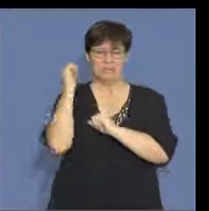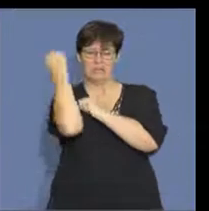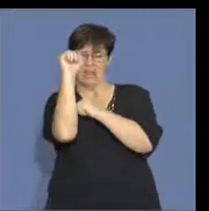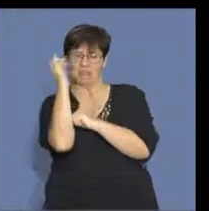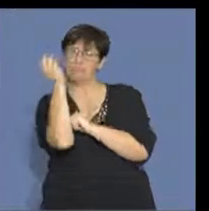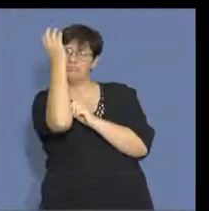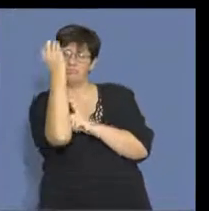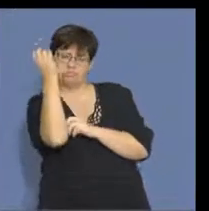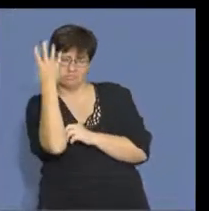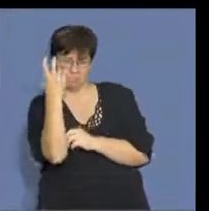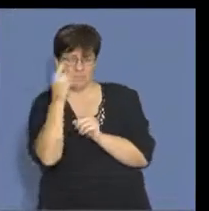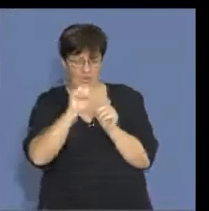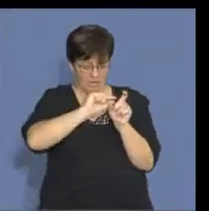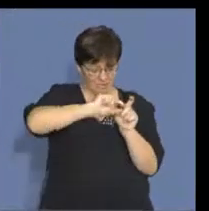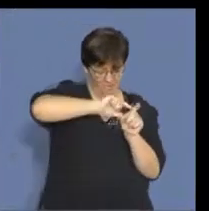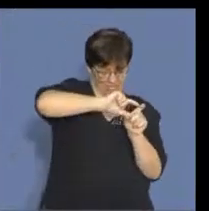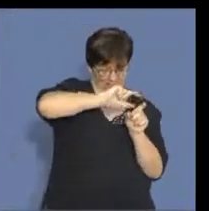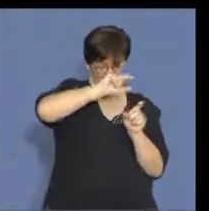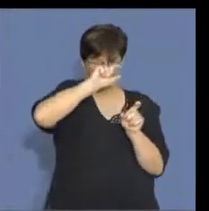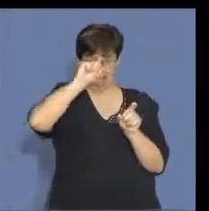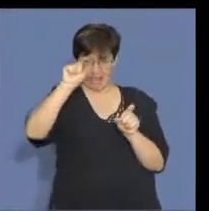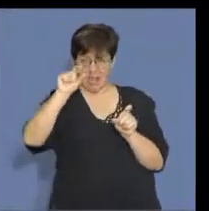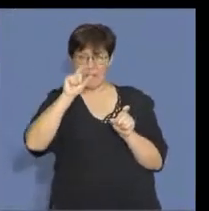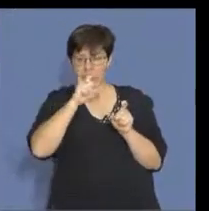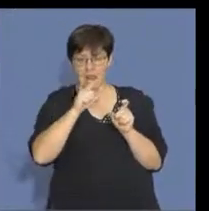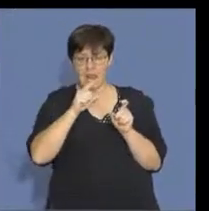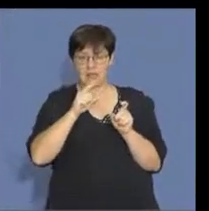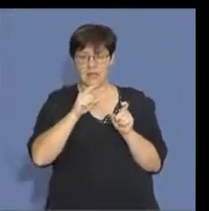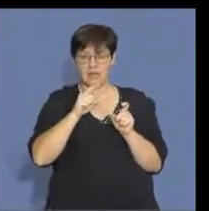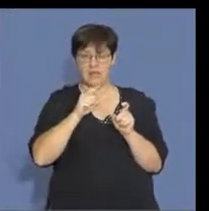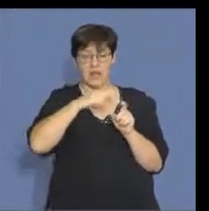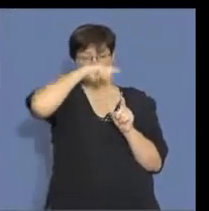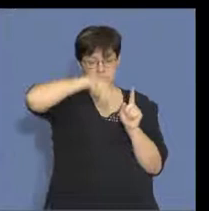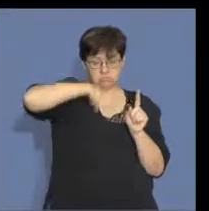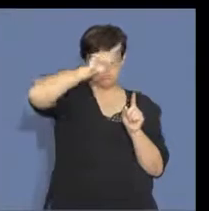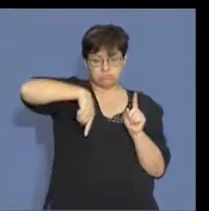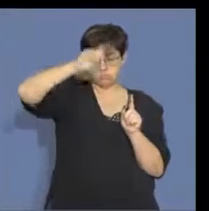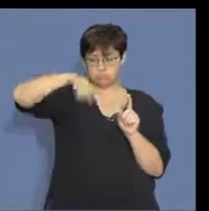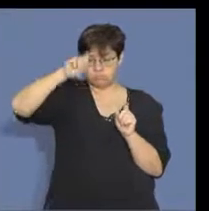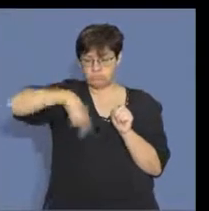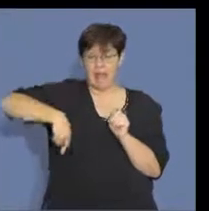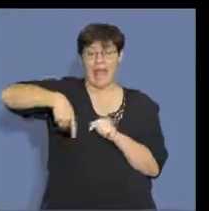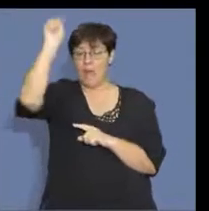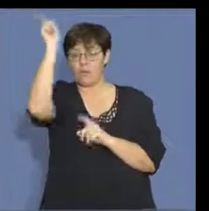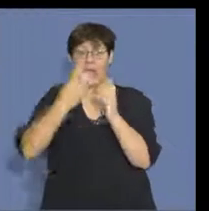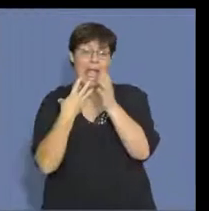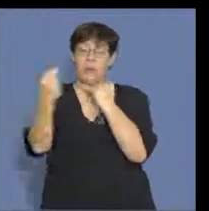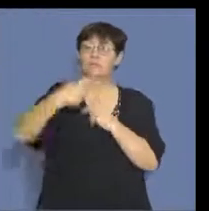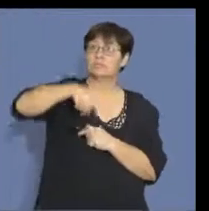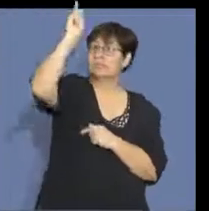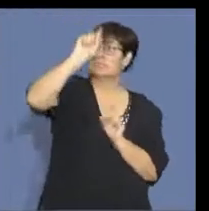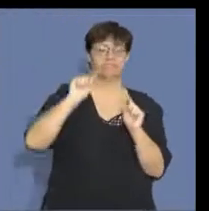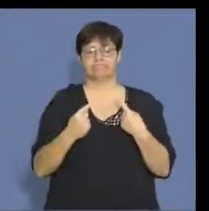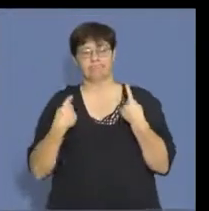emissions, thicken that layer, we're going to find that there is the amount of light or sunlight that is radiated off